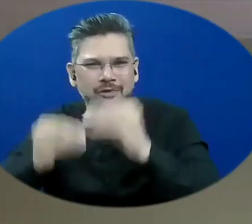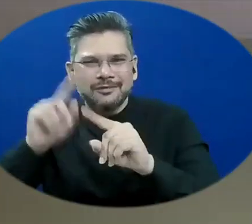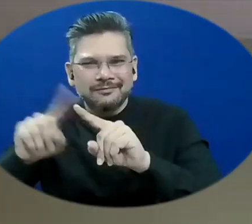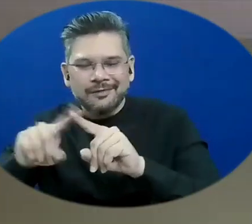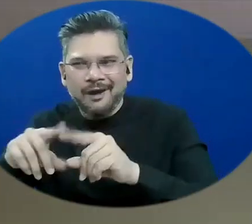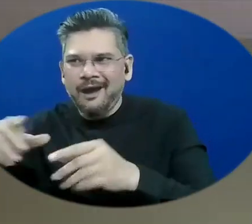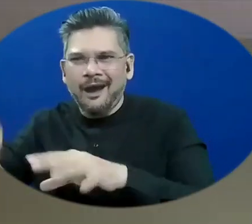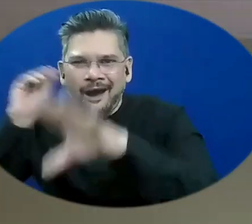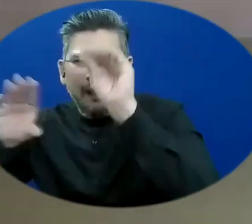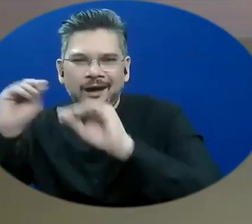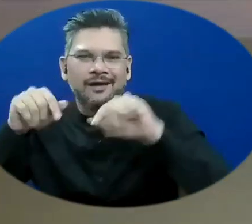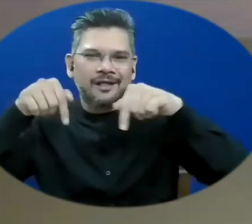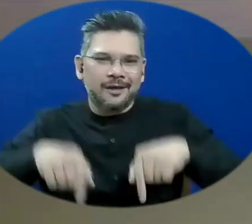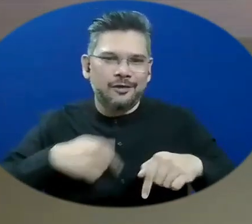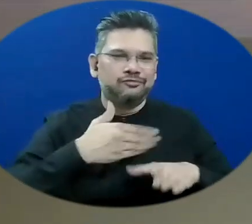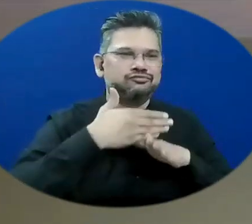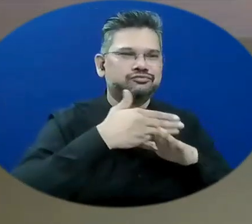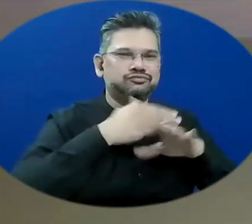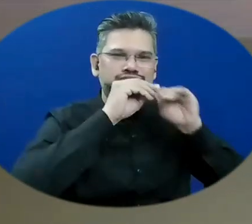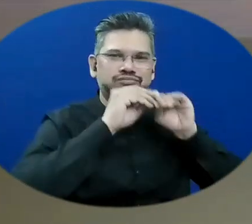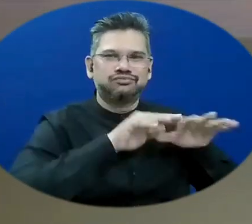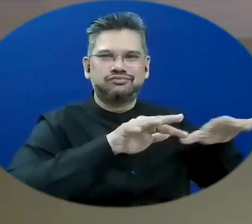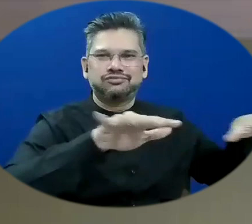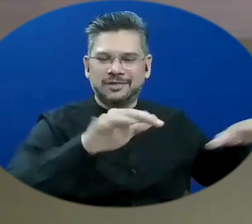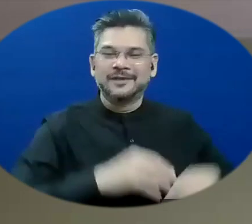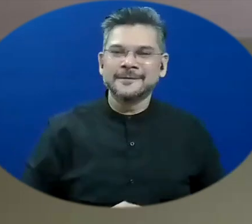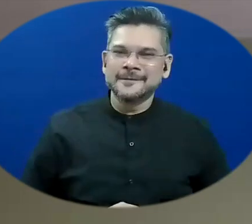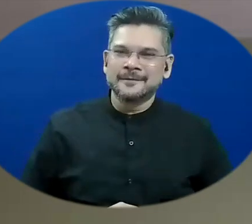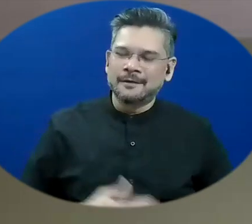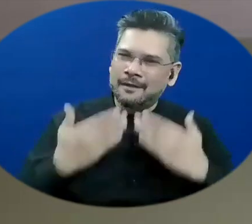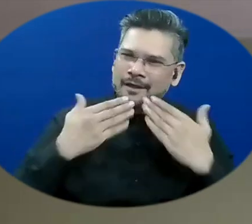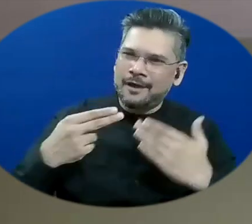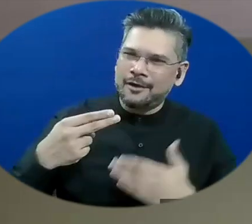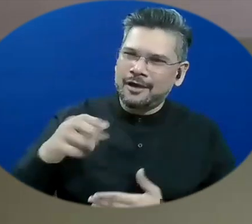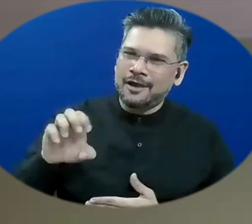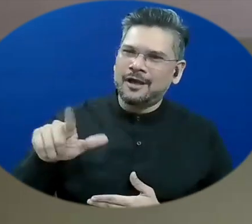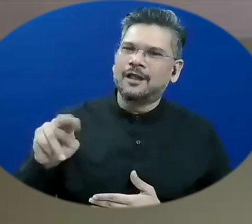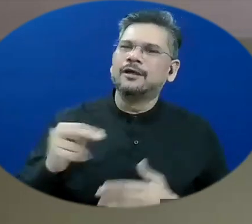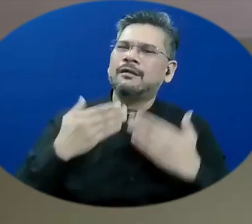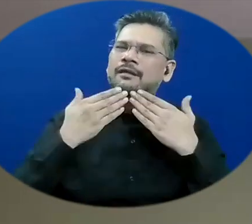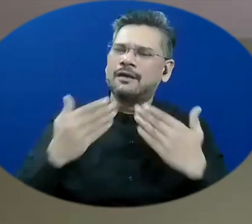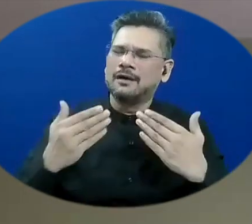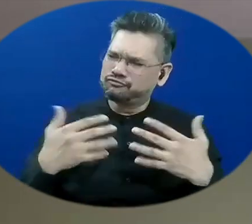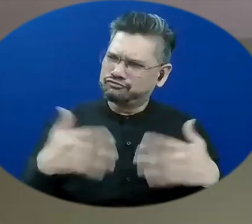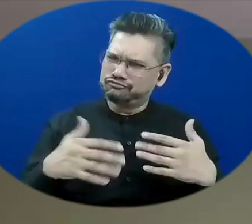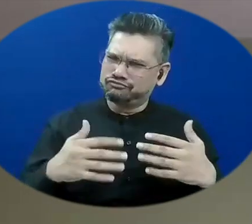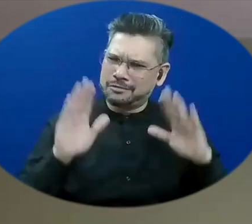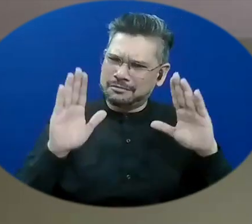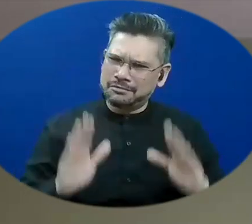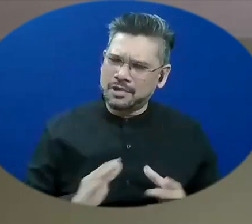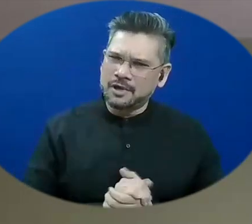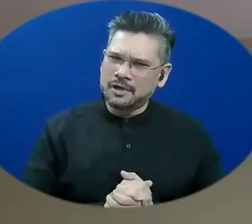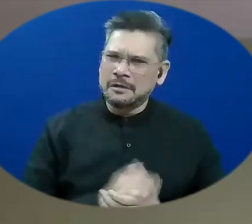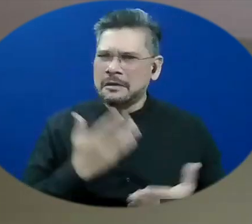Thank you, Helen. That is amazing. And from two very different lived experiences, I was wondering if Samiana would be